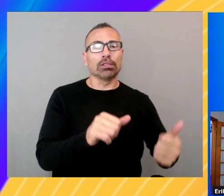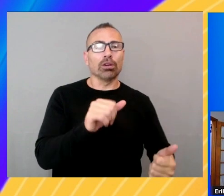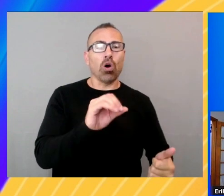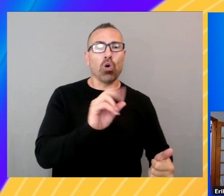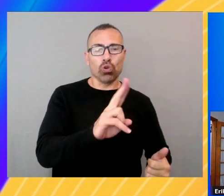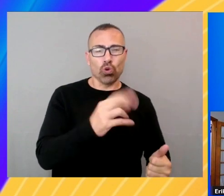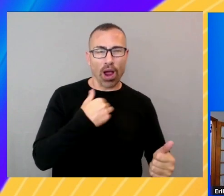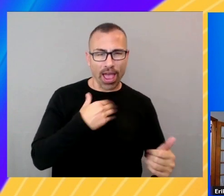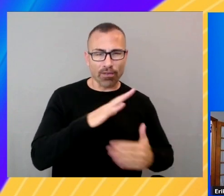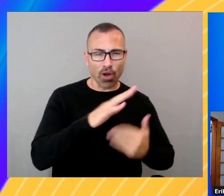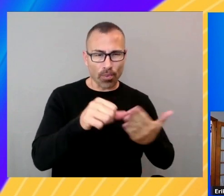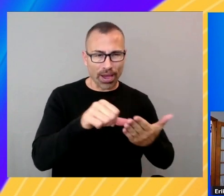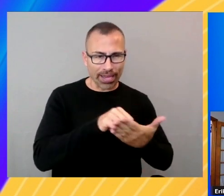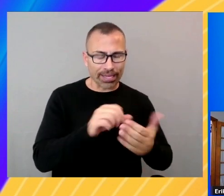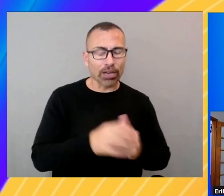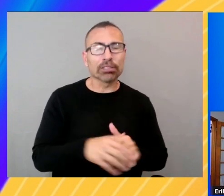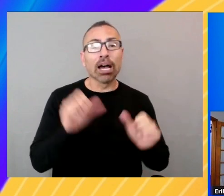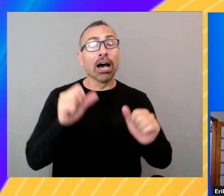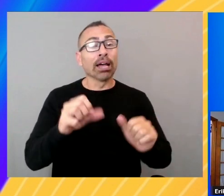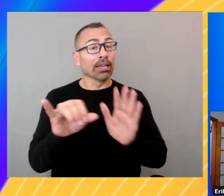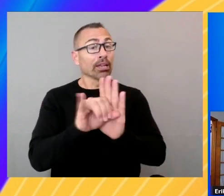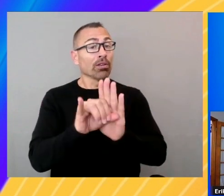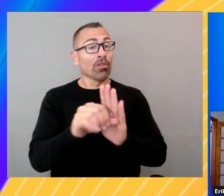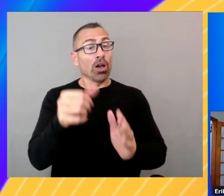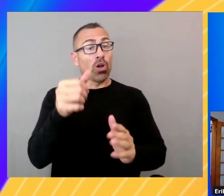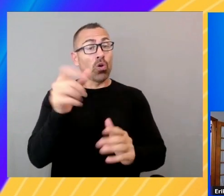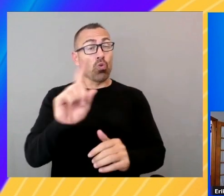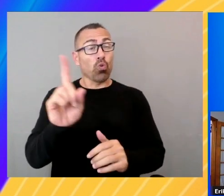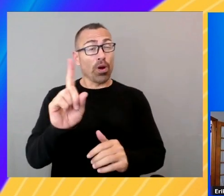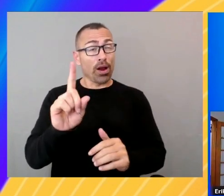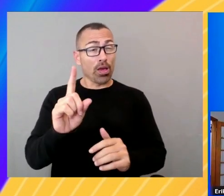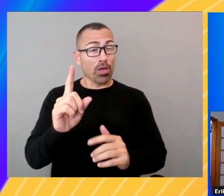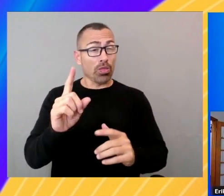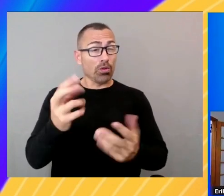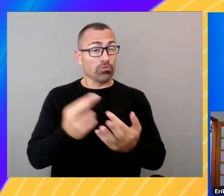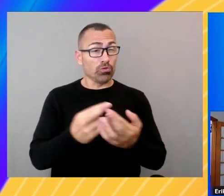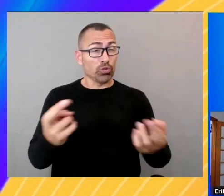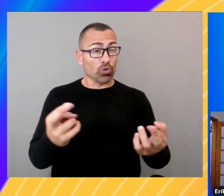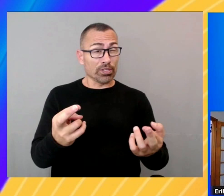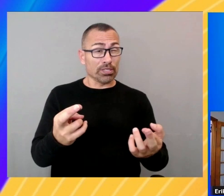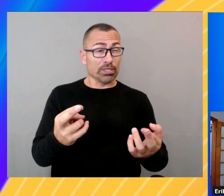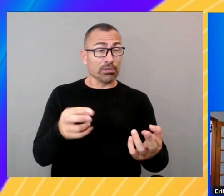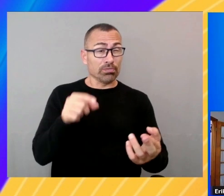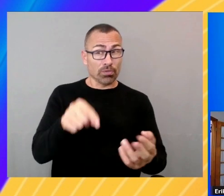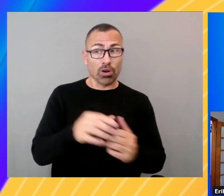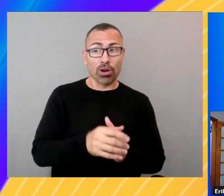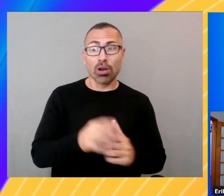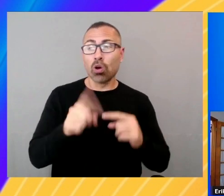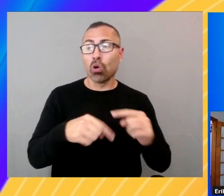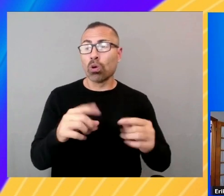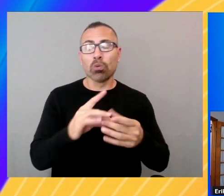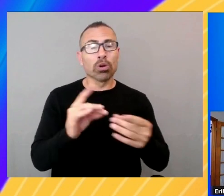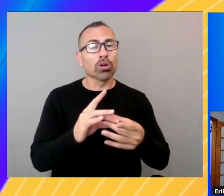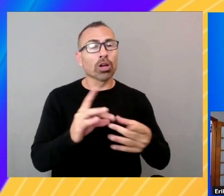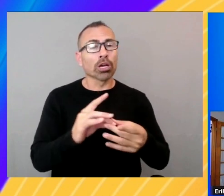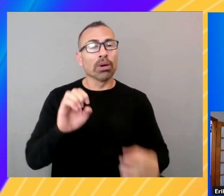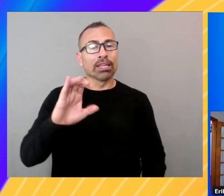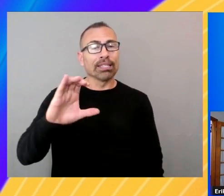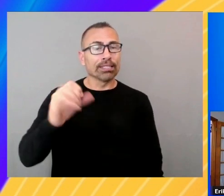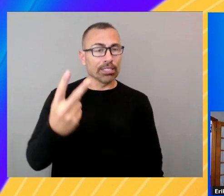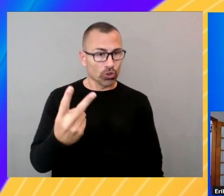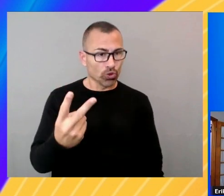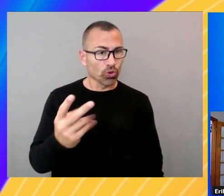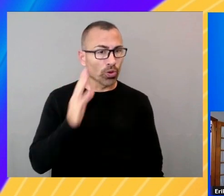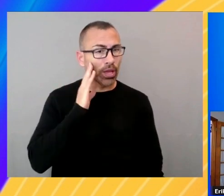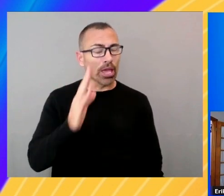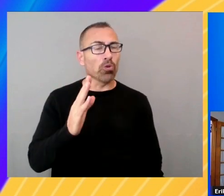define, where those resources reside. So when we're talking about EC2, of course, they'll reside in the respective region where you launch it.